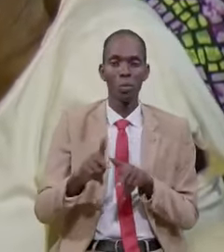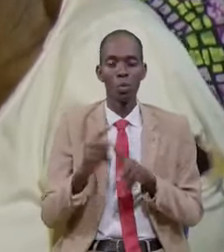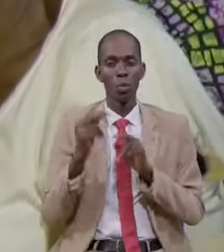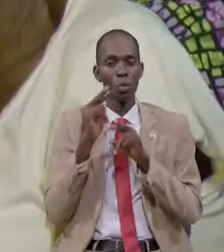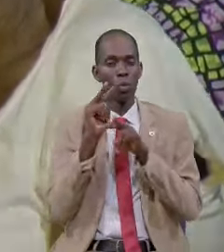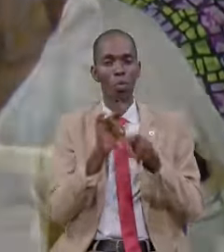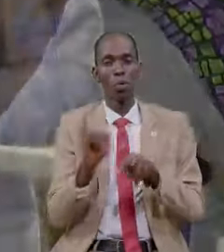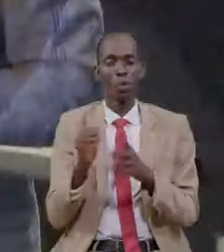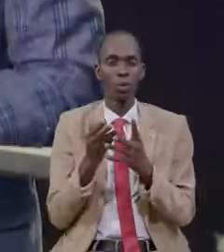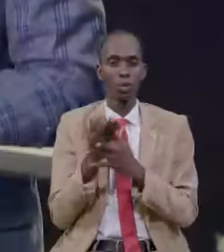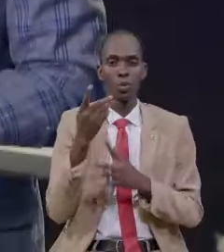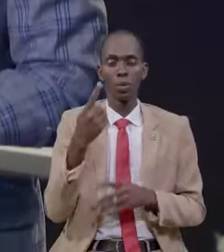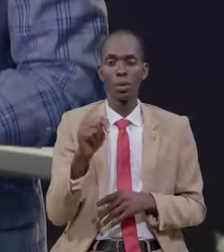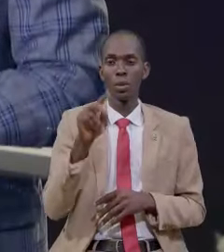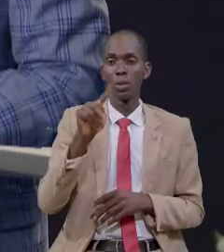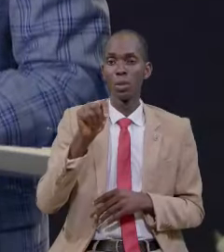to Christ.